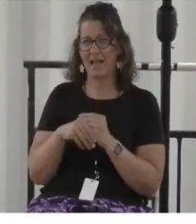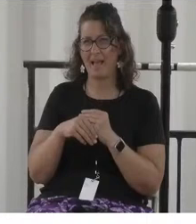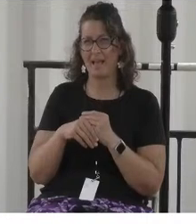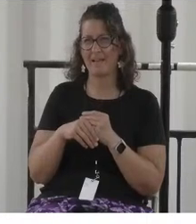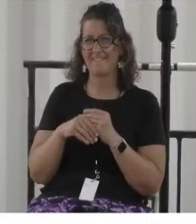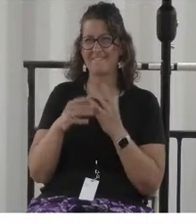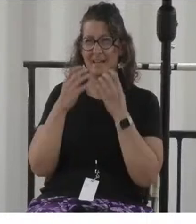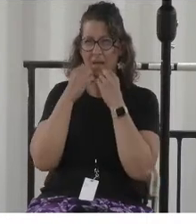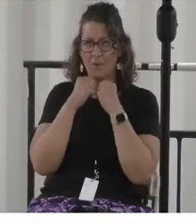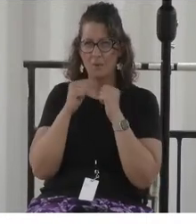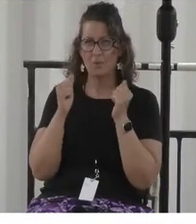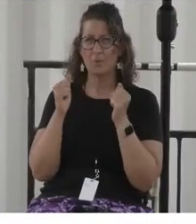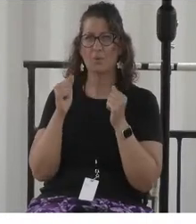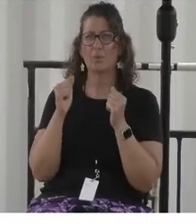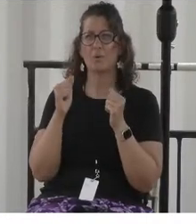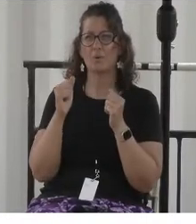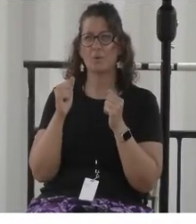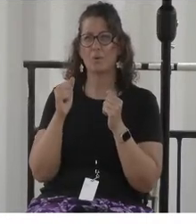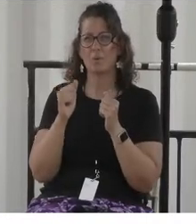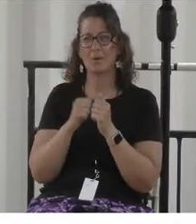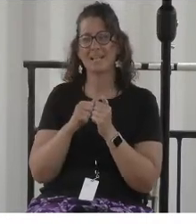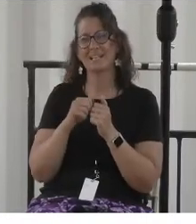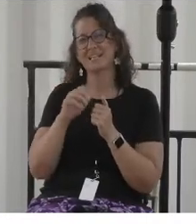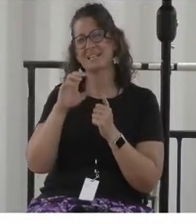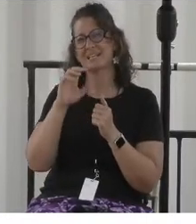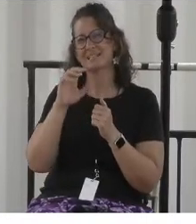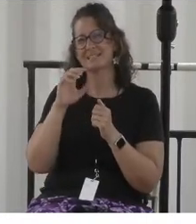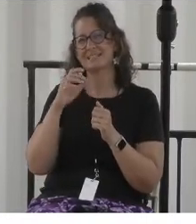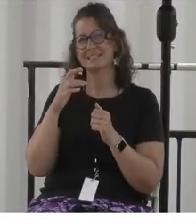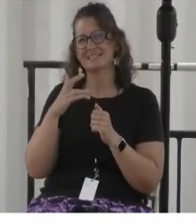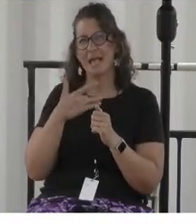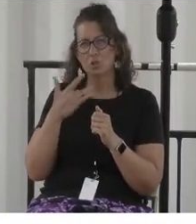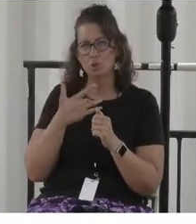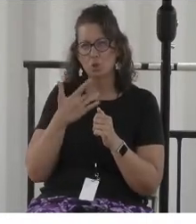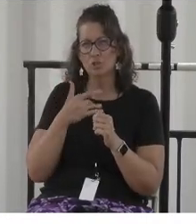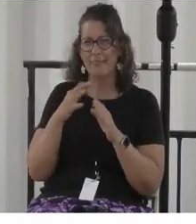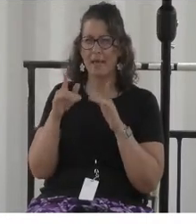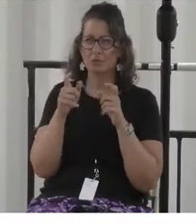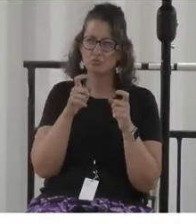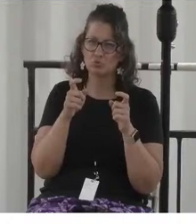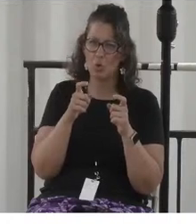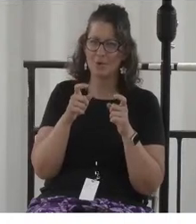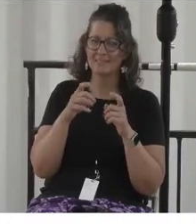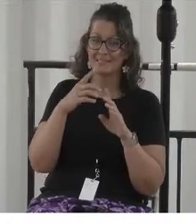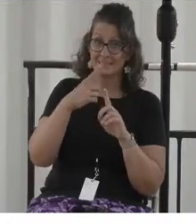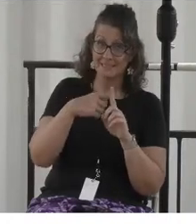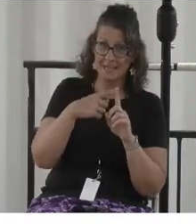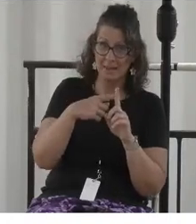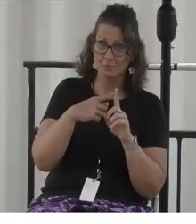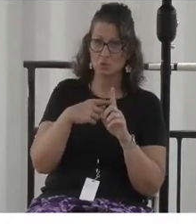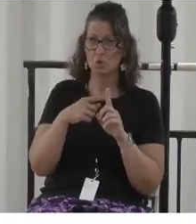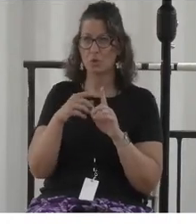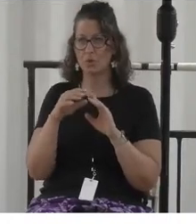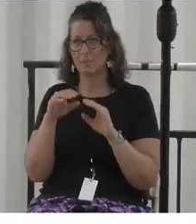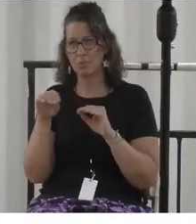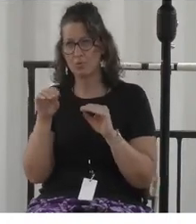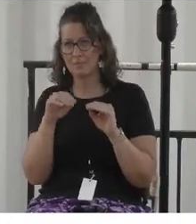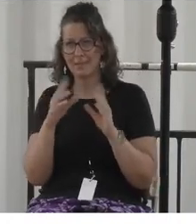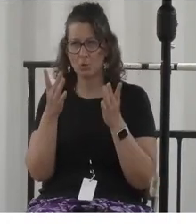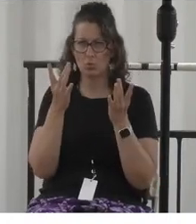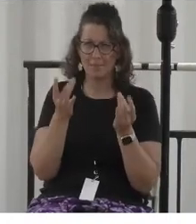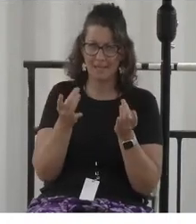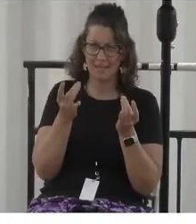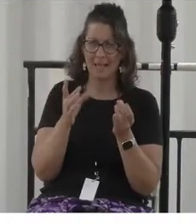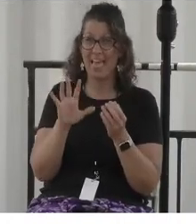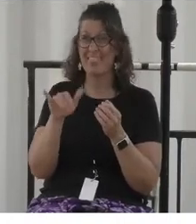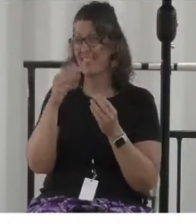they can add value with regards to sensors. They control temperature, they control movement, they control humidity, and that information is